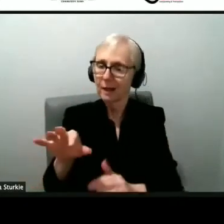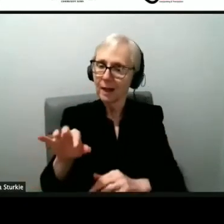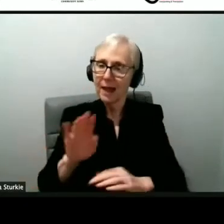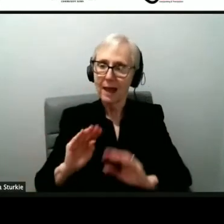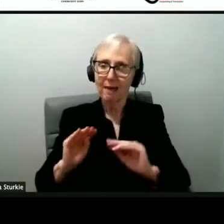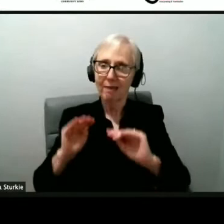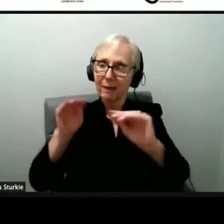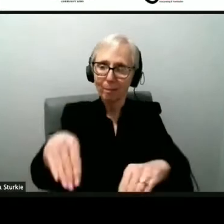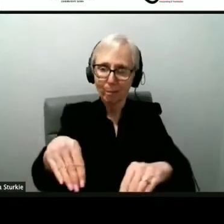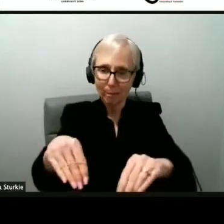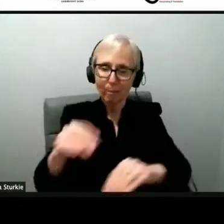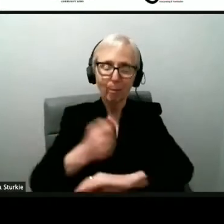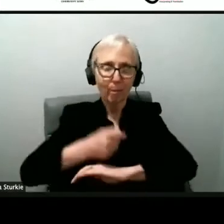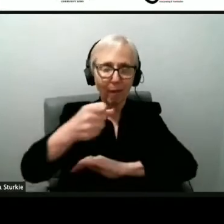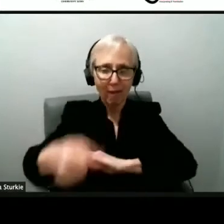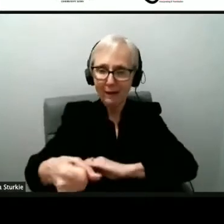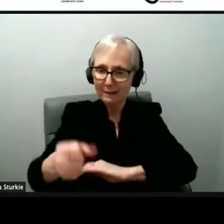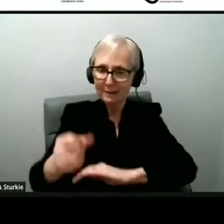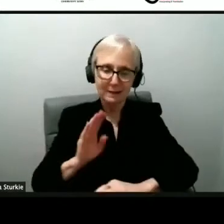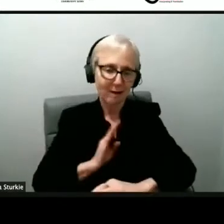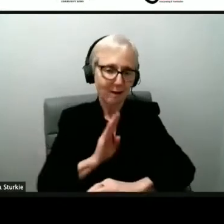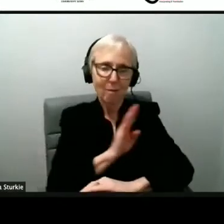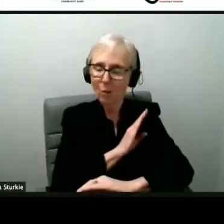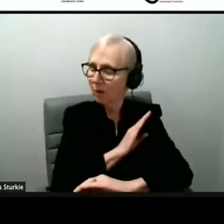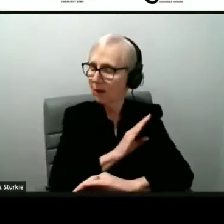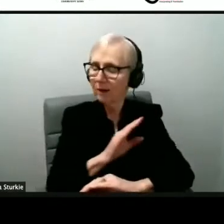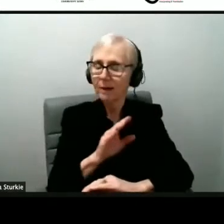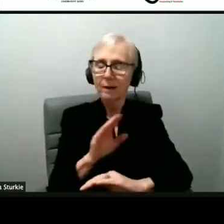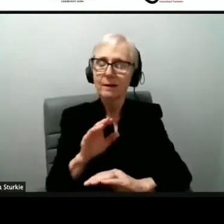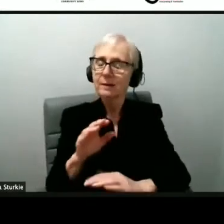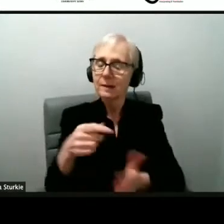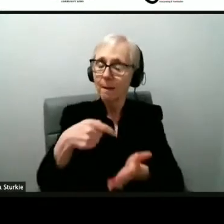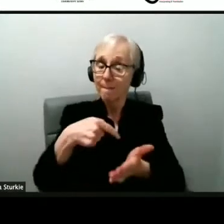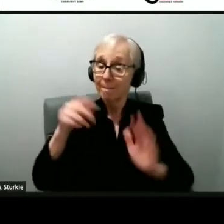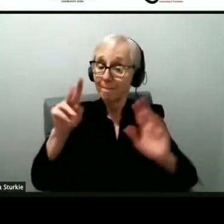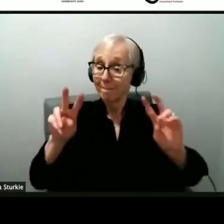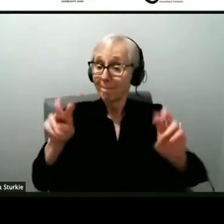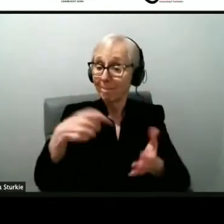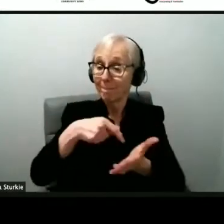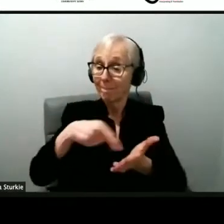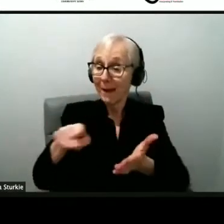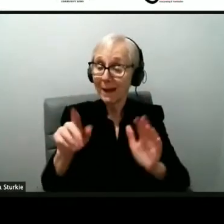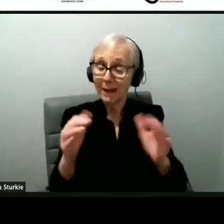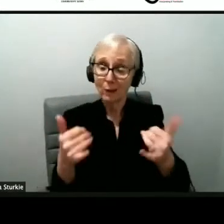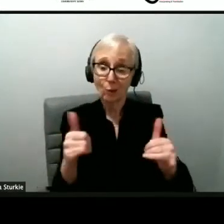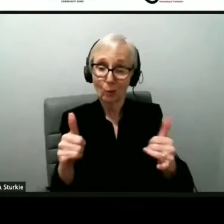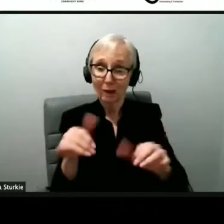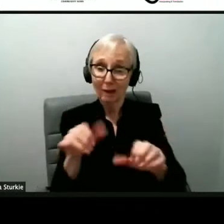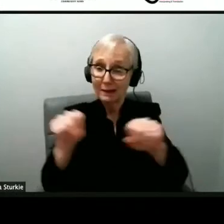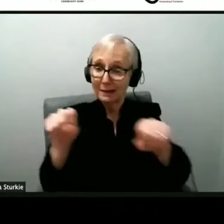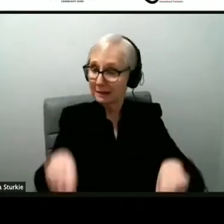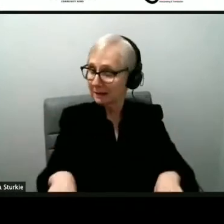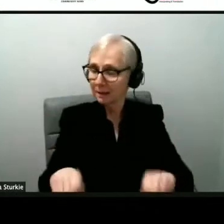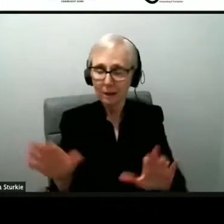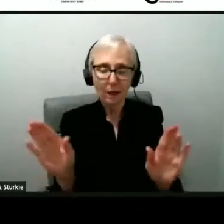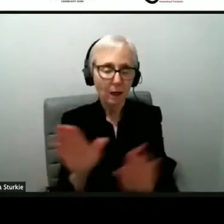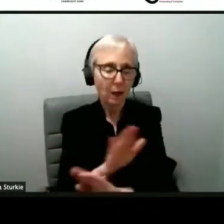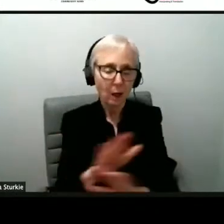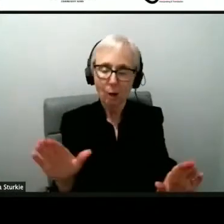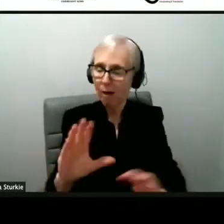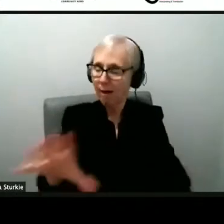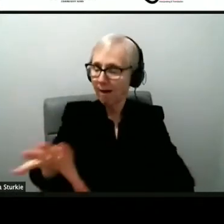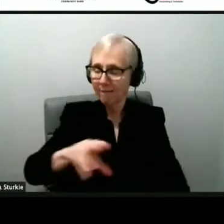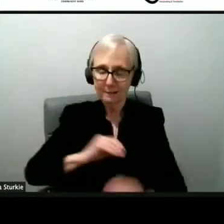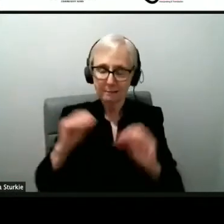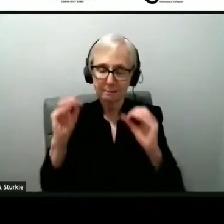and commissions. It's a terrible pay-to-play system. And I'm proud to have been the first candidate to commit to taking zero developer dollars. And I have proven